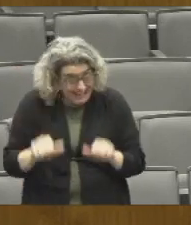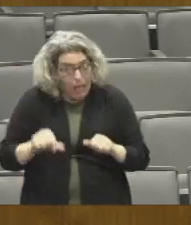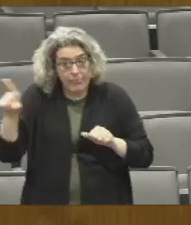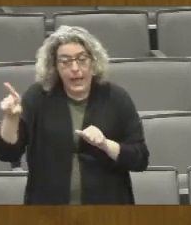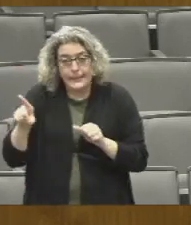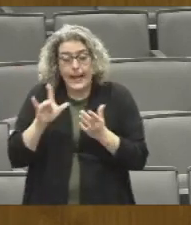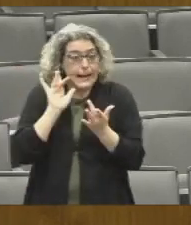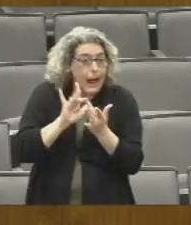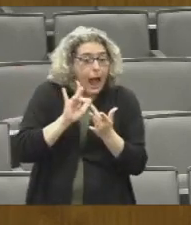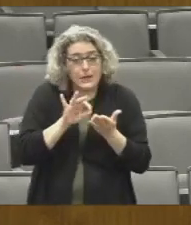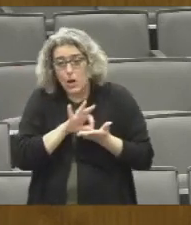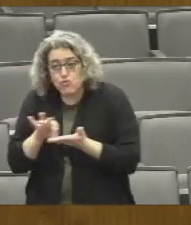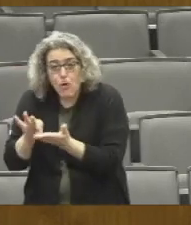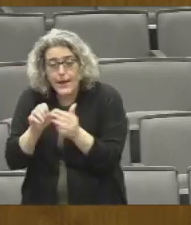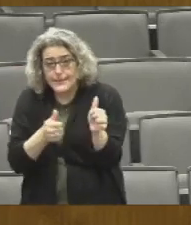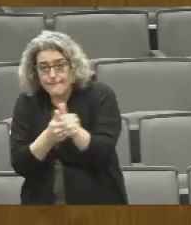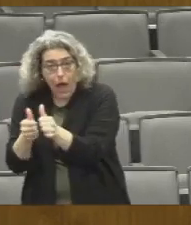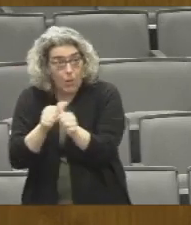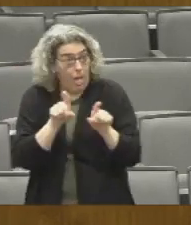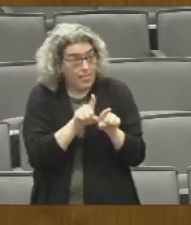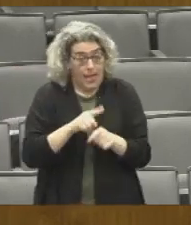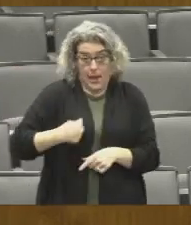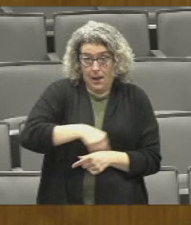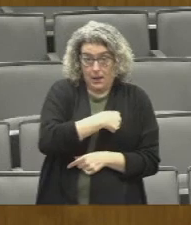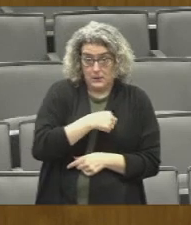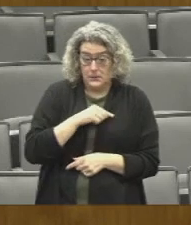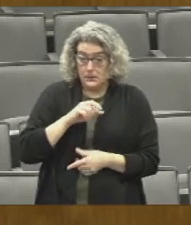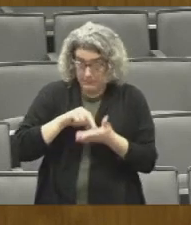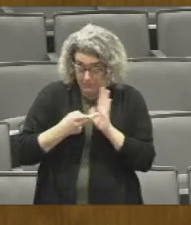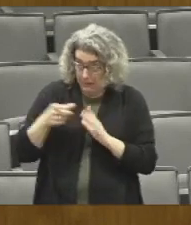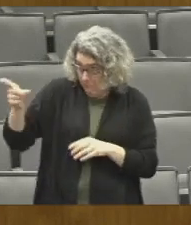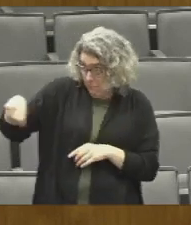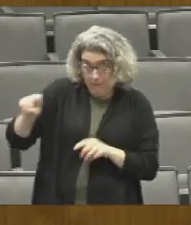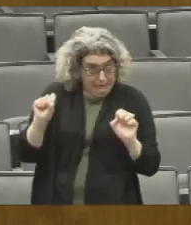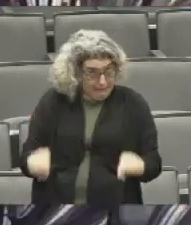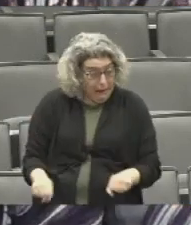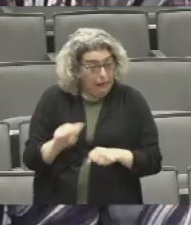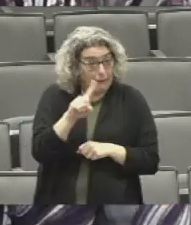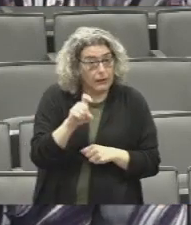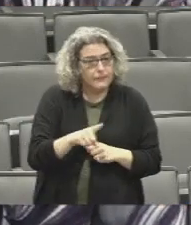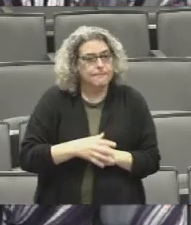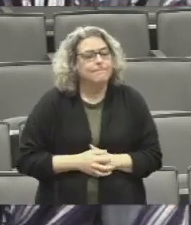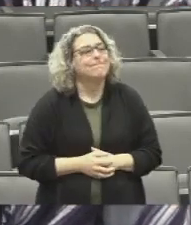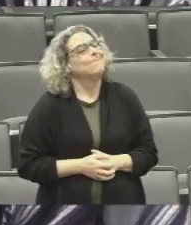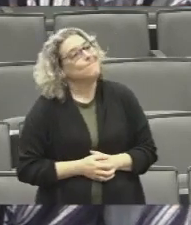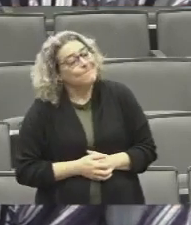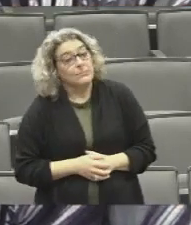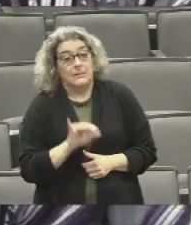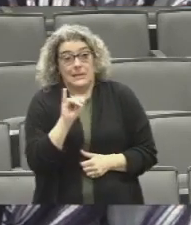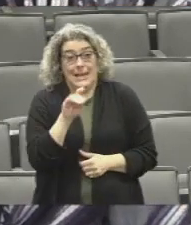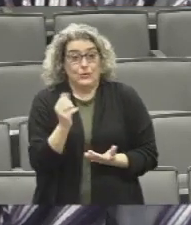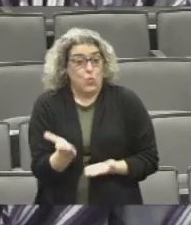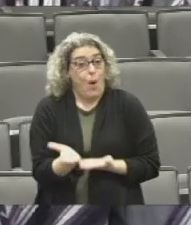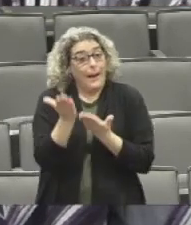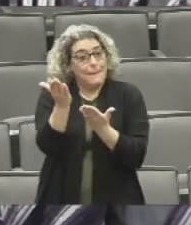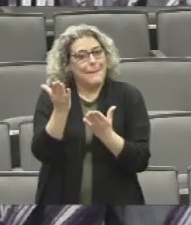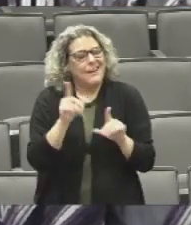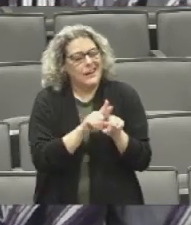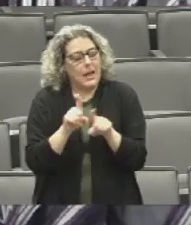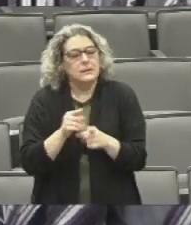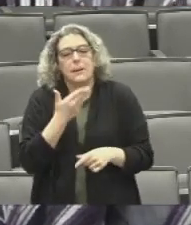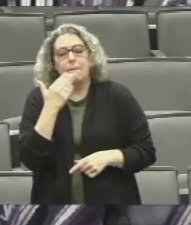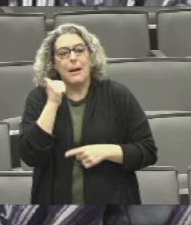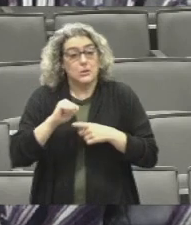as far as the cases and following that, the outstate boards? You know, that is a best practice, and